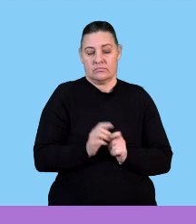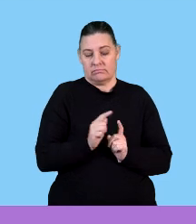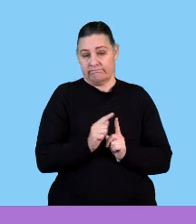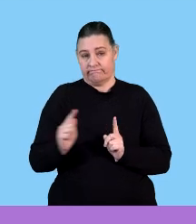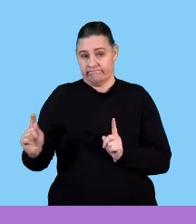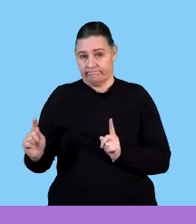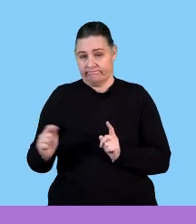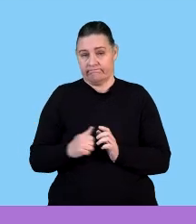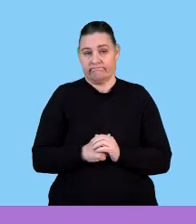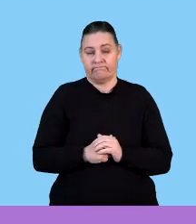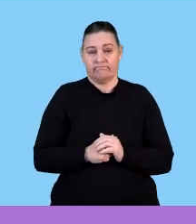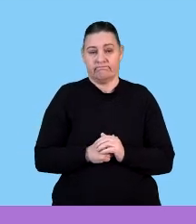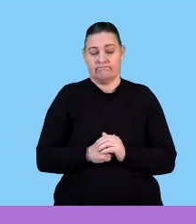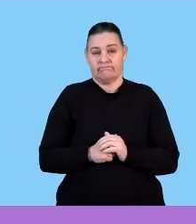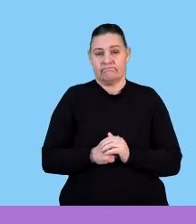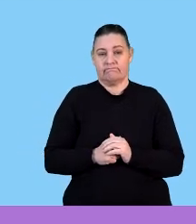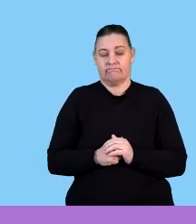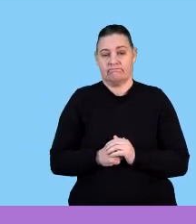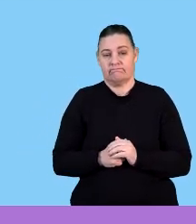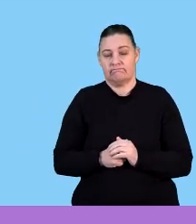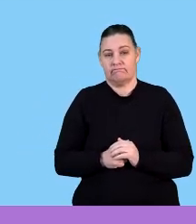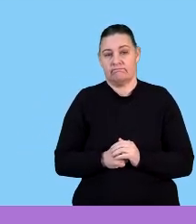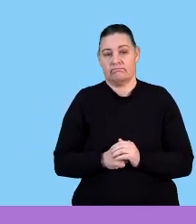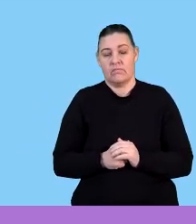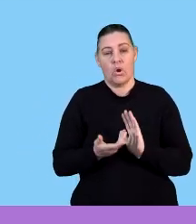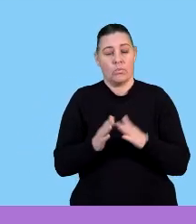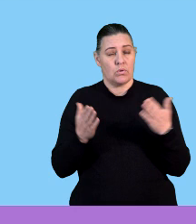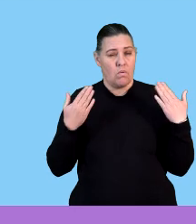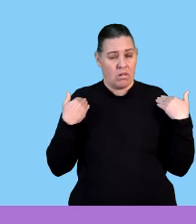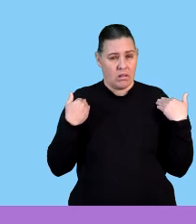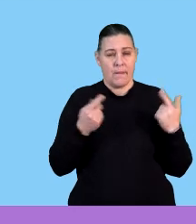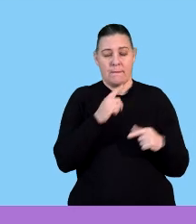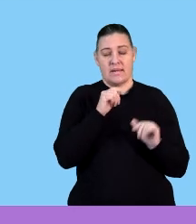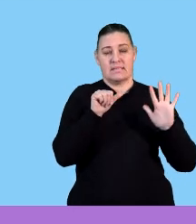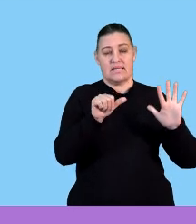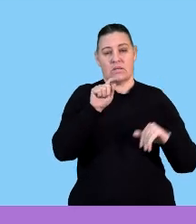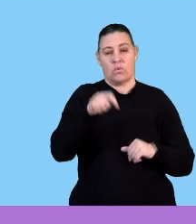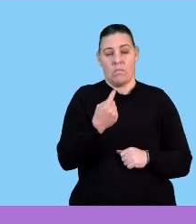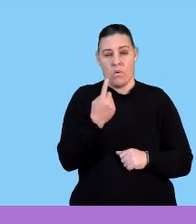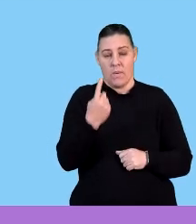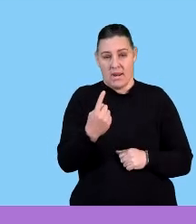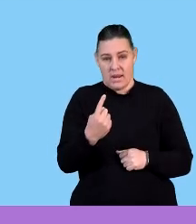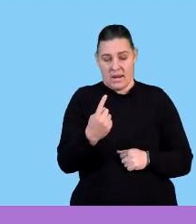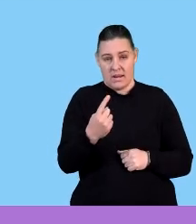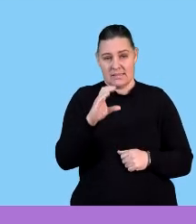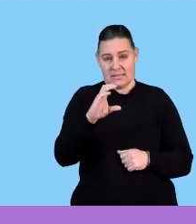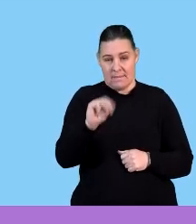way of the community hall, I got that to be